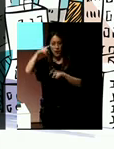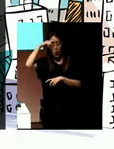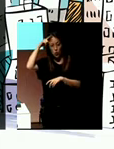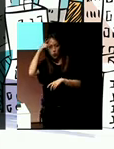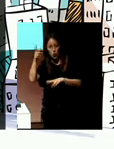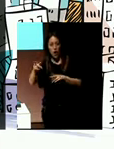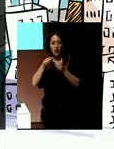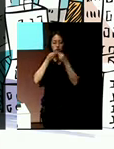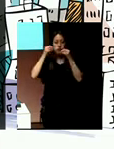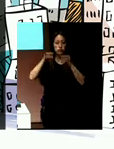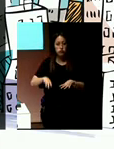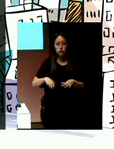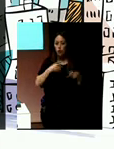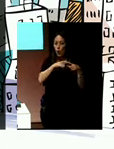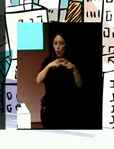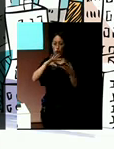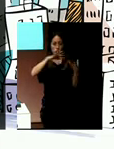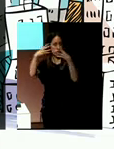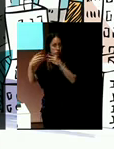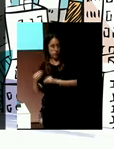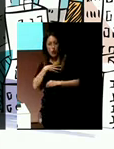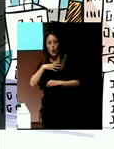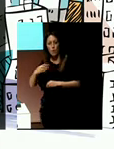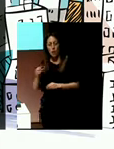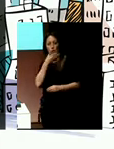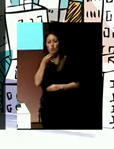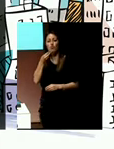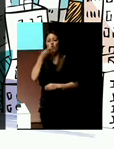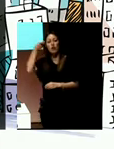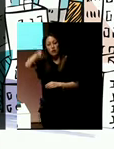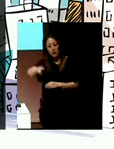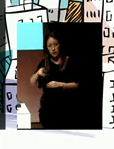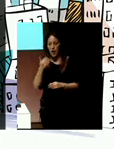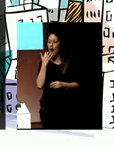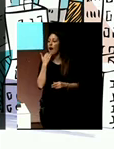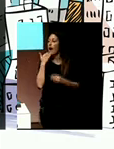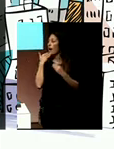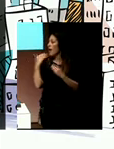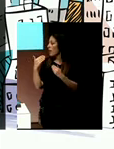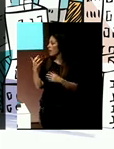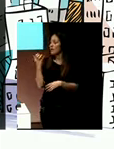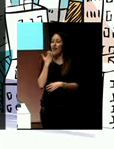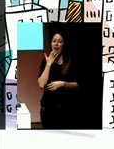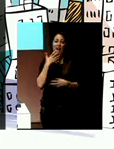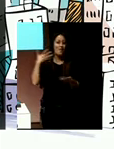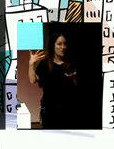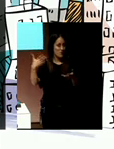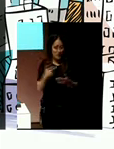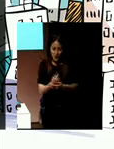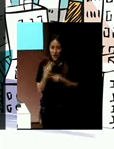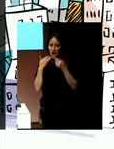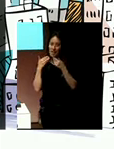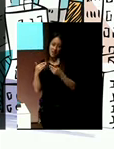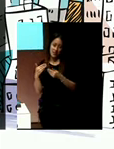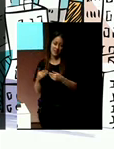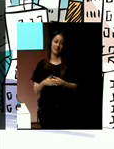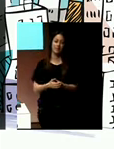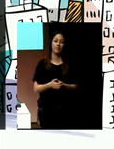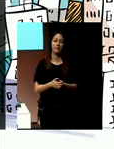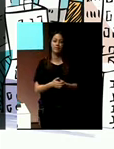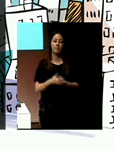to make even more attractive the whole cultural environment. Thank you very much